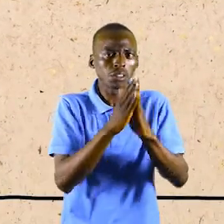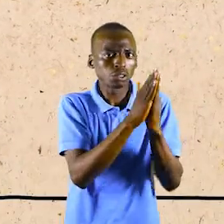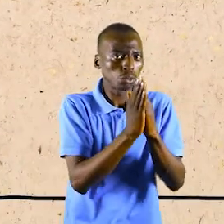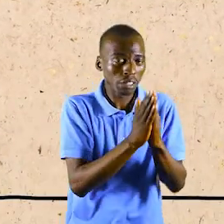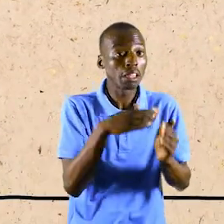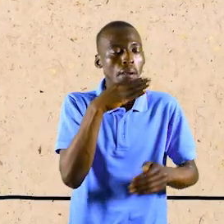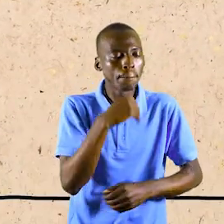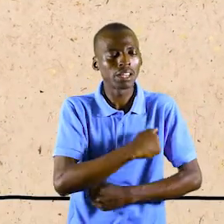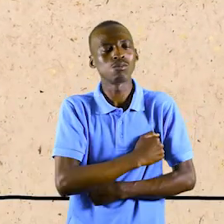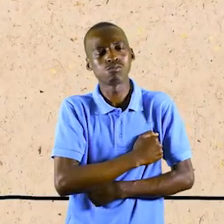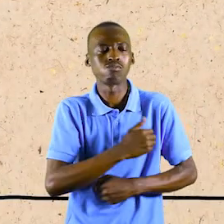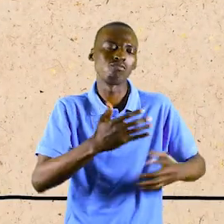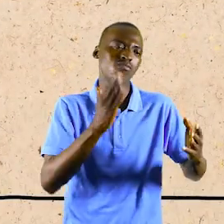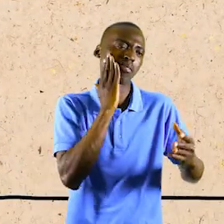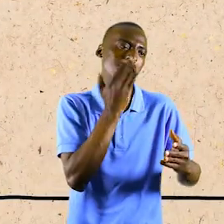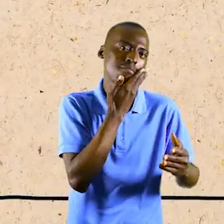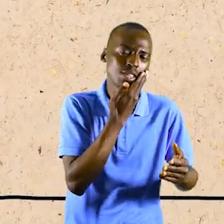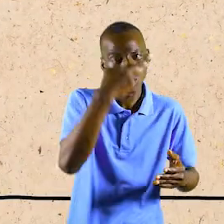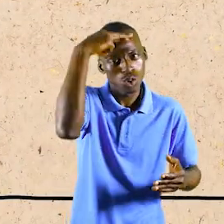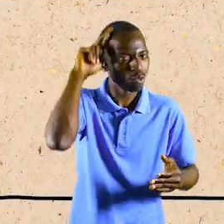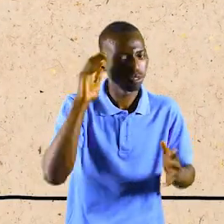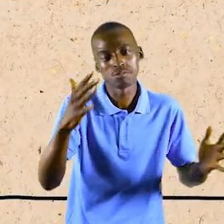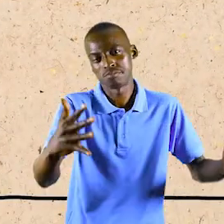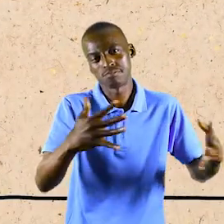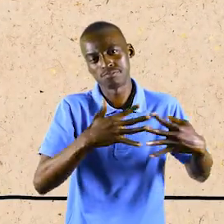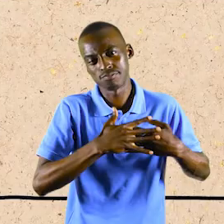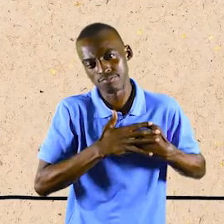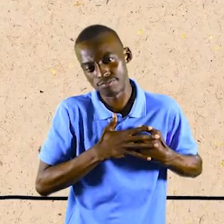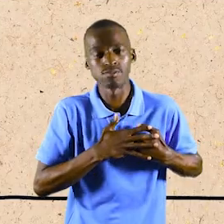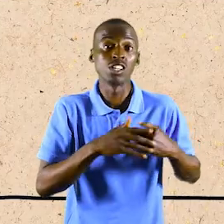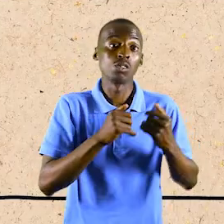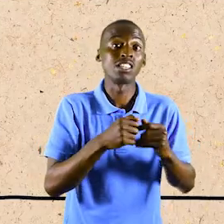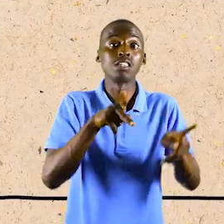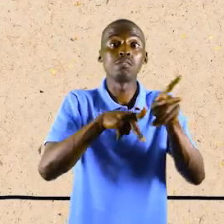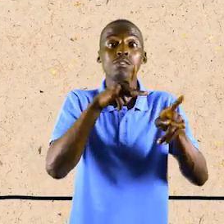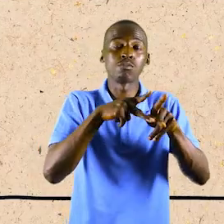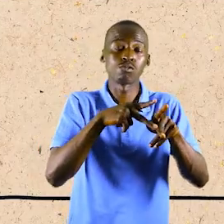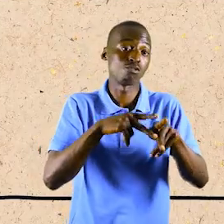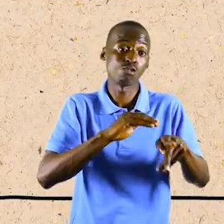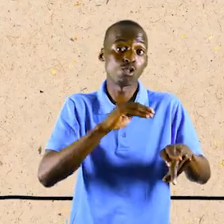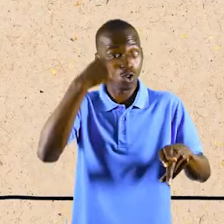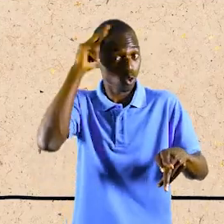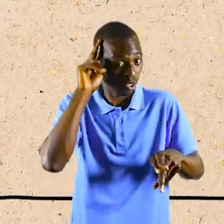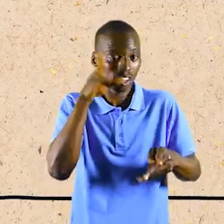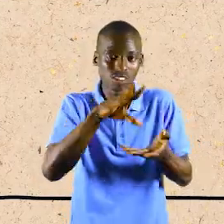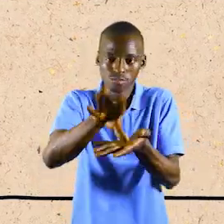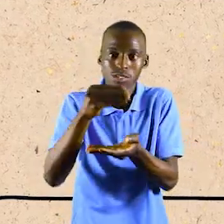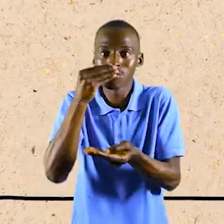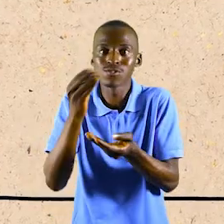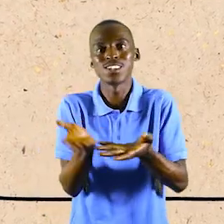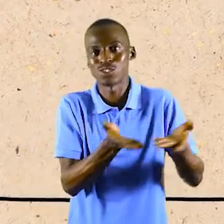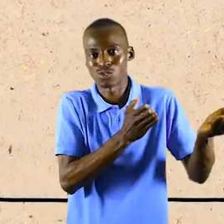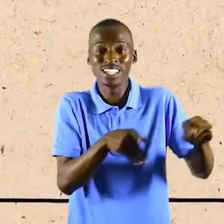story, he shows remarkable generosity to her. He makes these special provisions so that the immigrant Ruth can gather grain in his field.